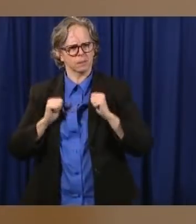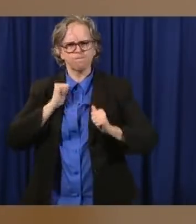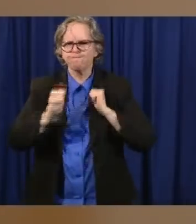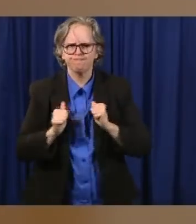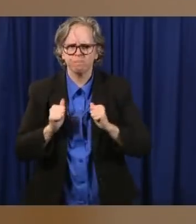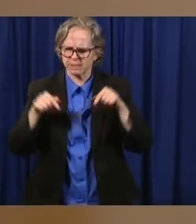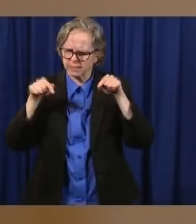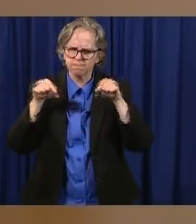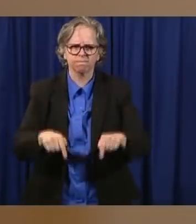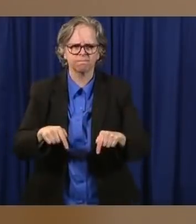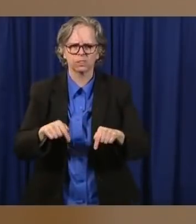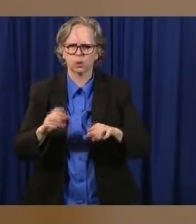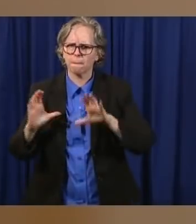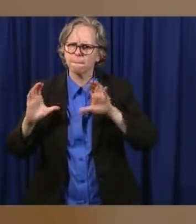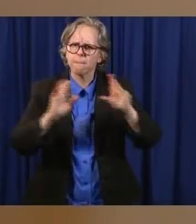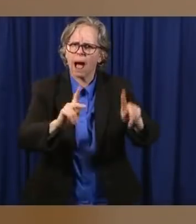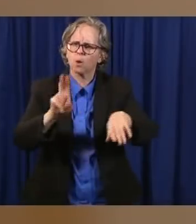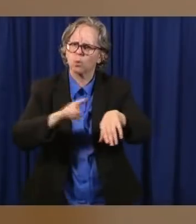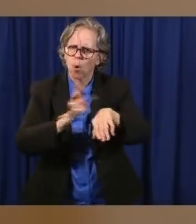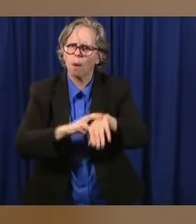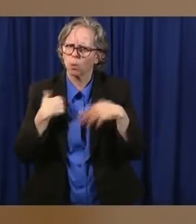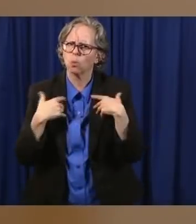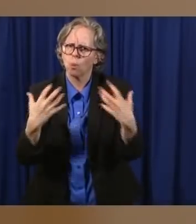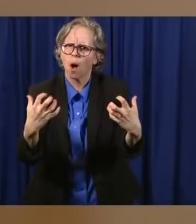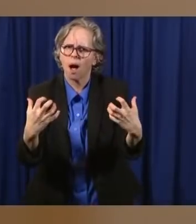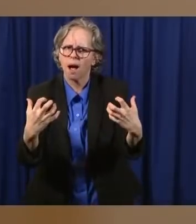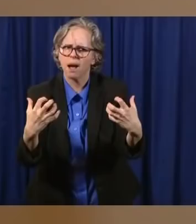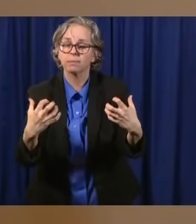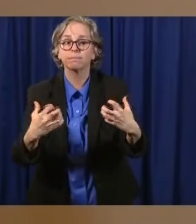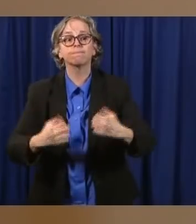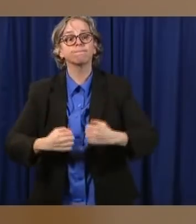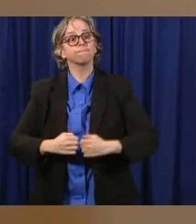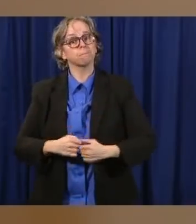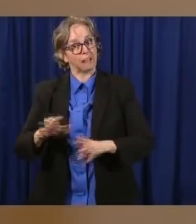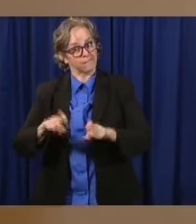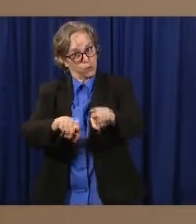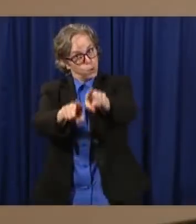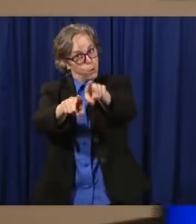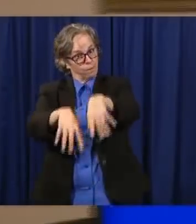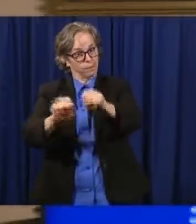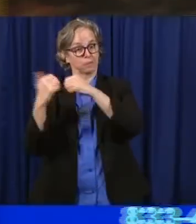and getting back to our lives. But we must do it responsibly. Thank you.